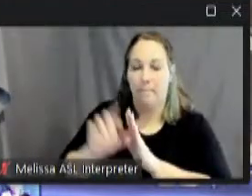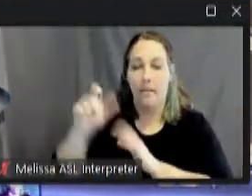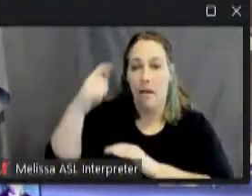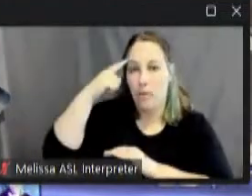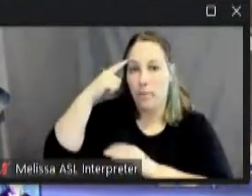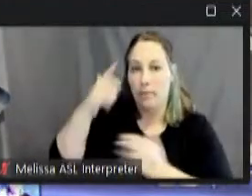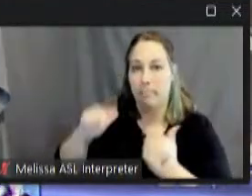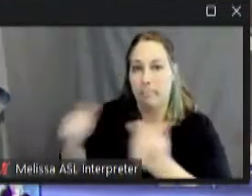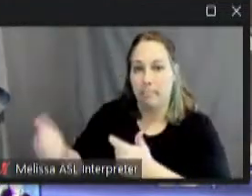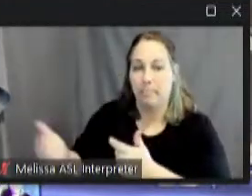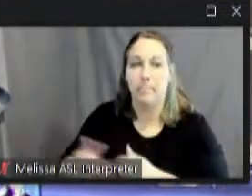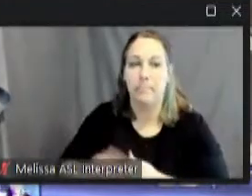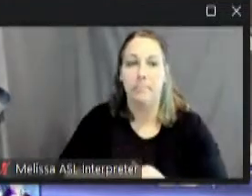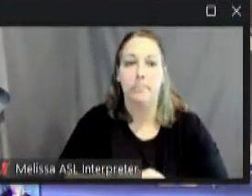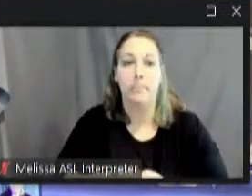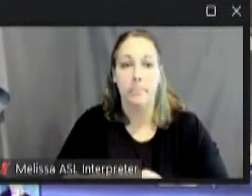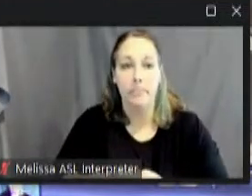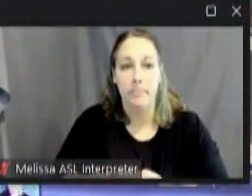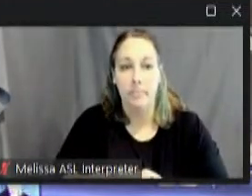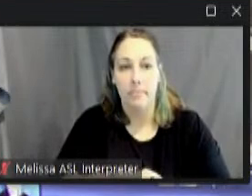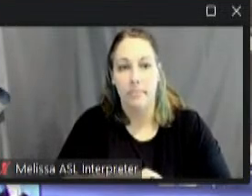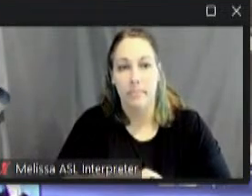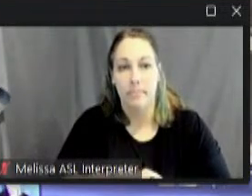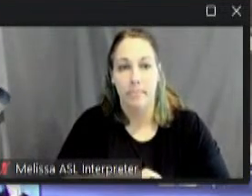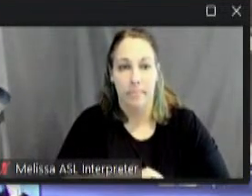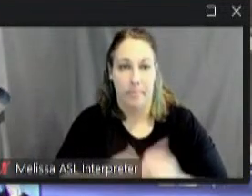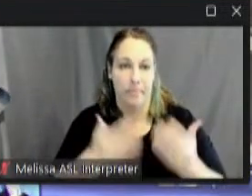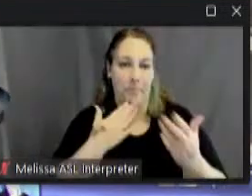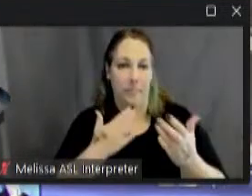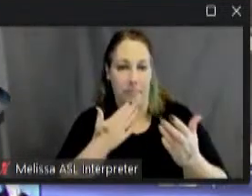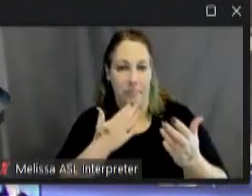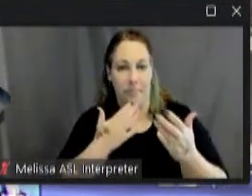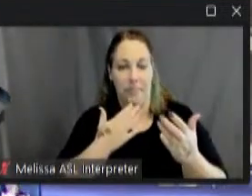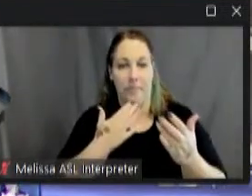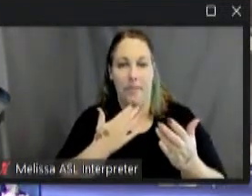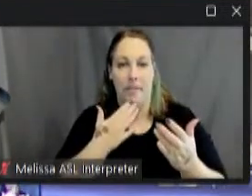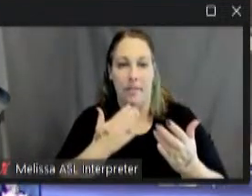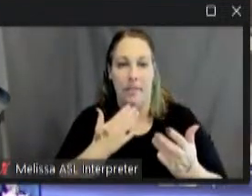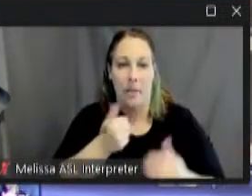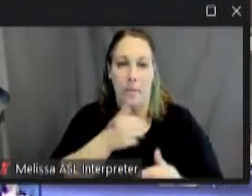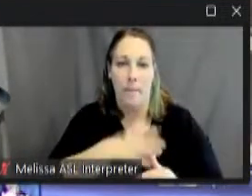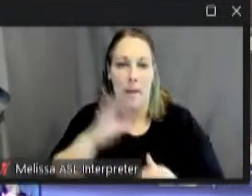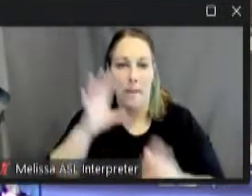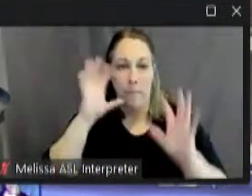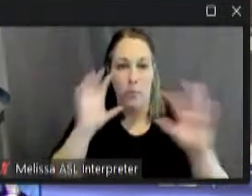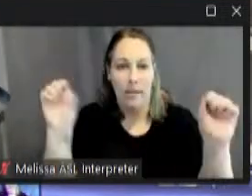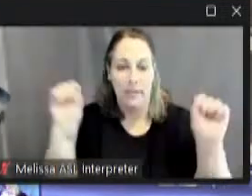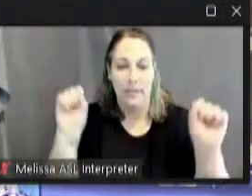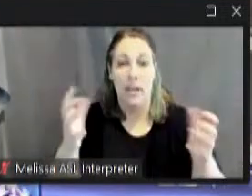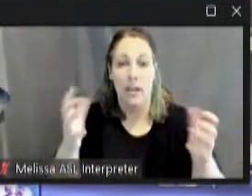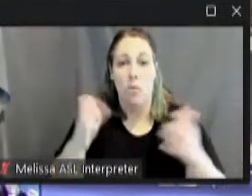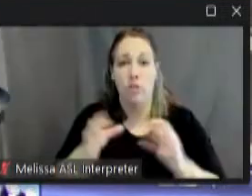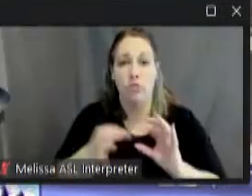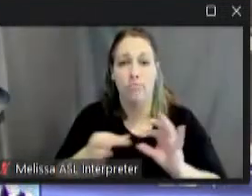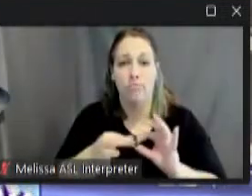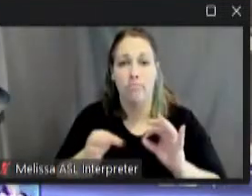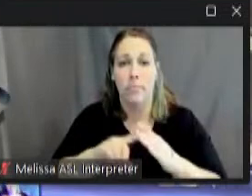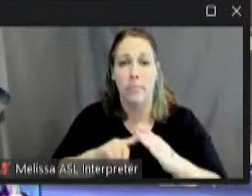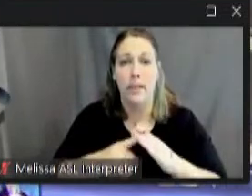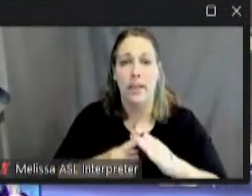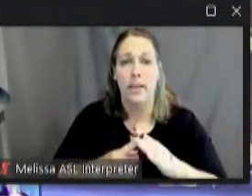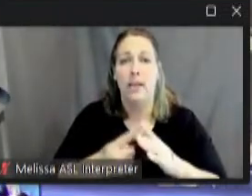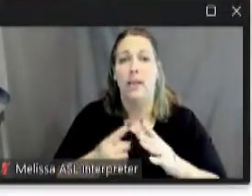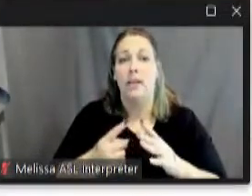Thank you, Madam President. I would like to begin in speaking